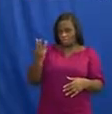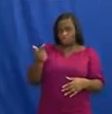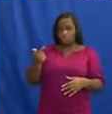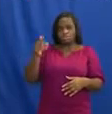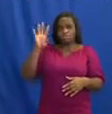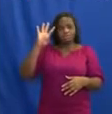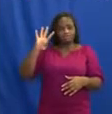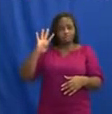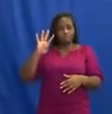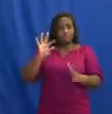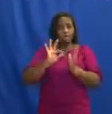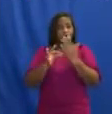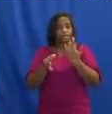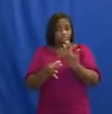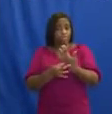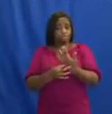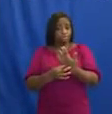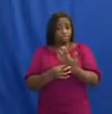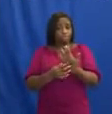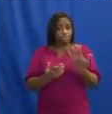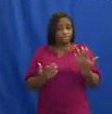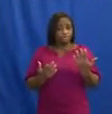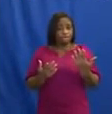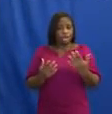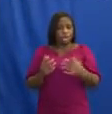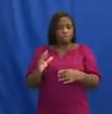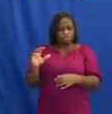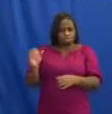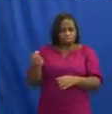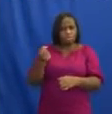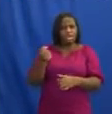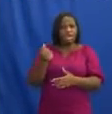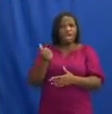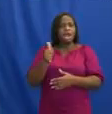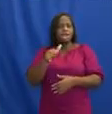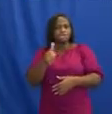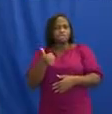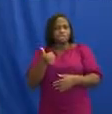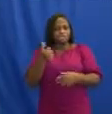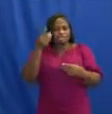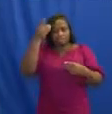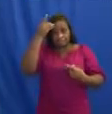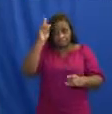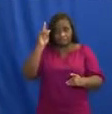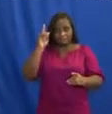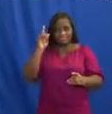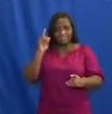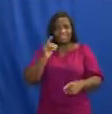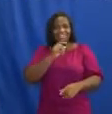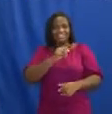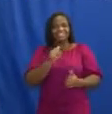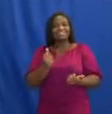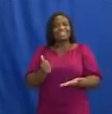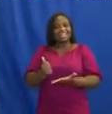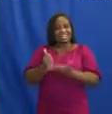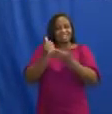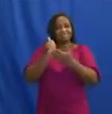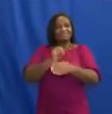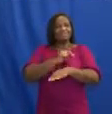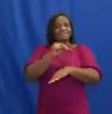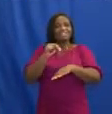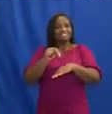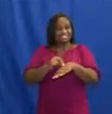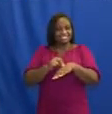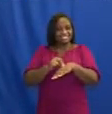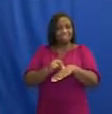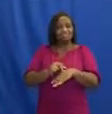Wednesday, 24th February to be precise, we took another concrete step in our quest to rid our